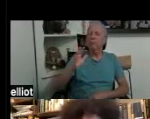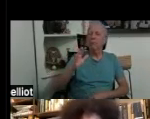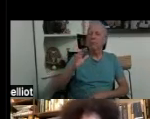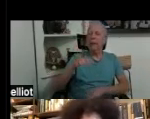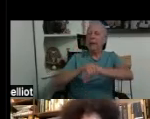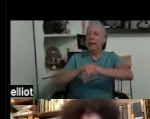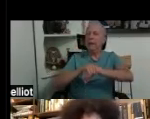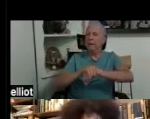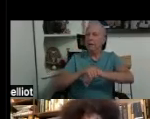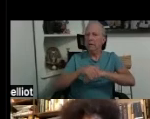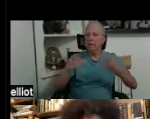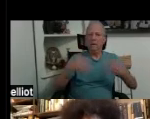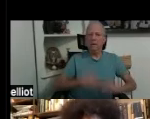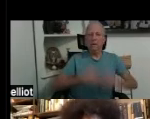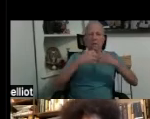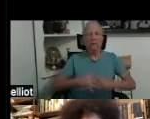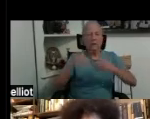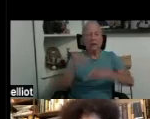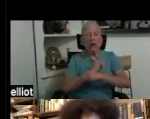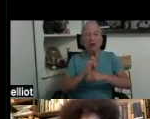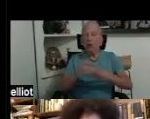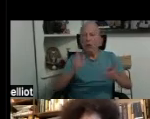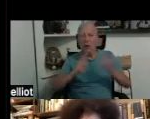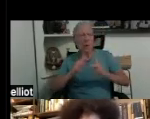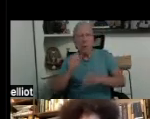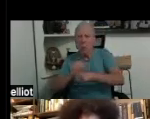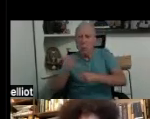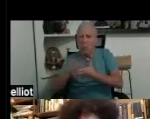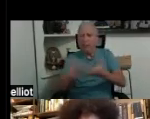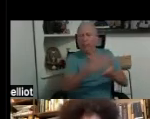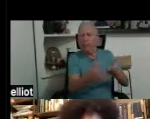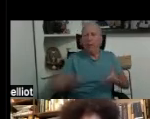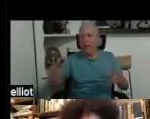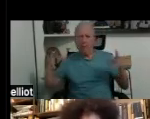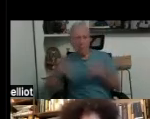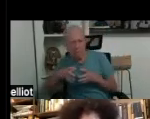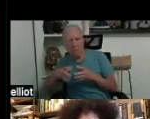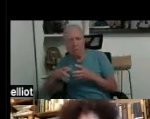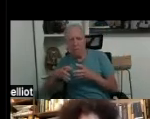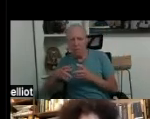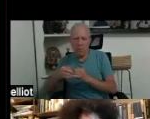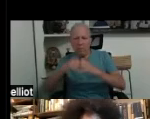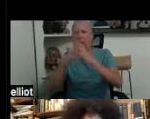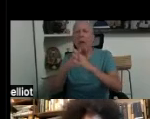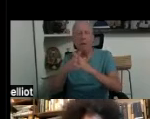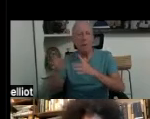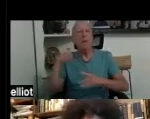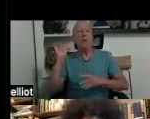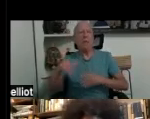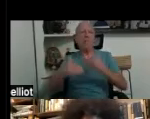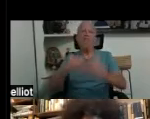England. And these values and practices have guided cooperatives for generations, offering a foundation